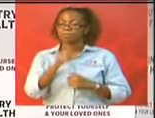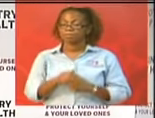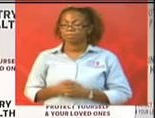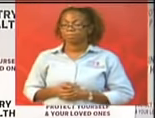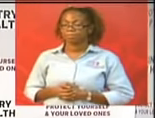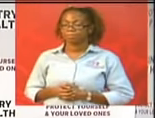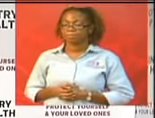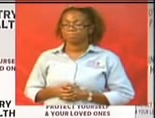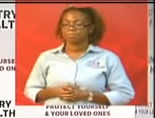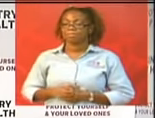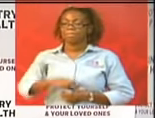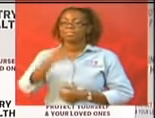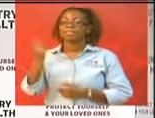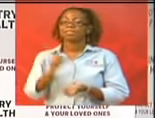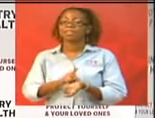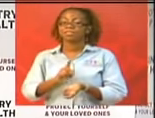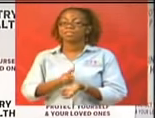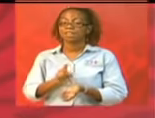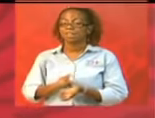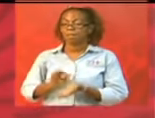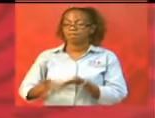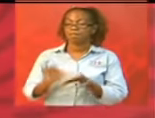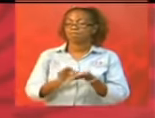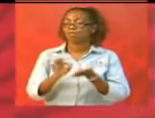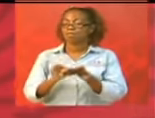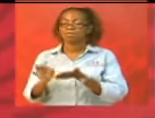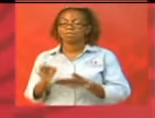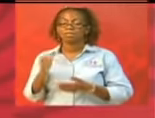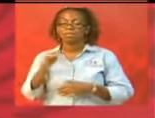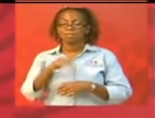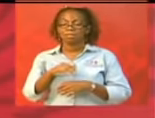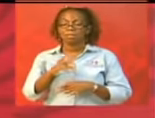will present the latest GIS update.